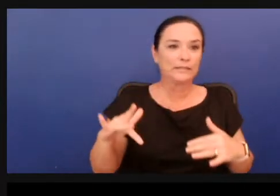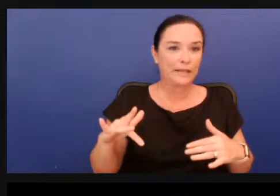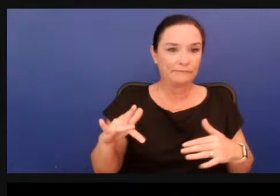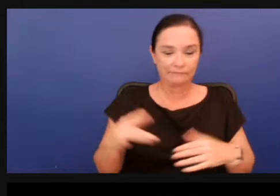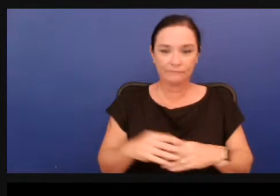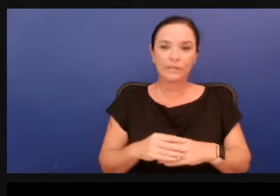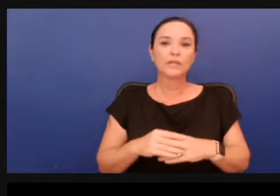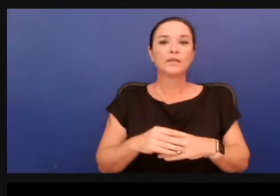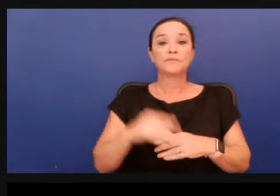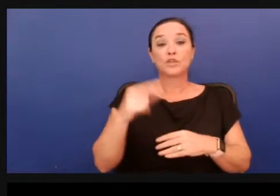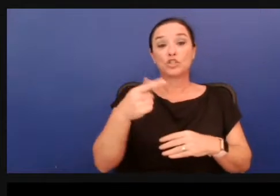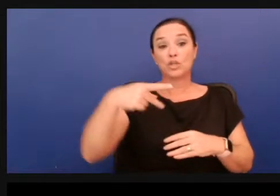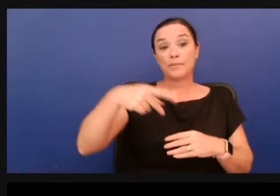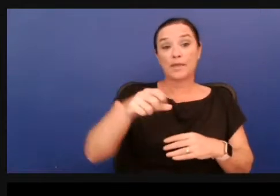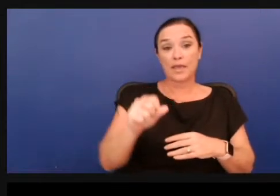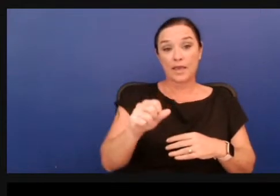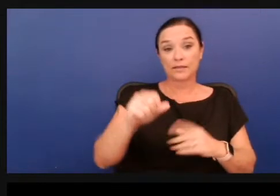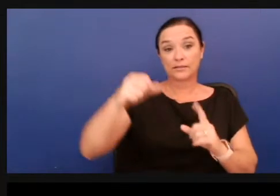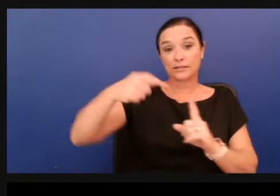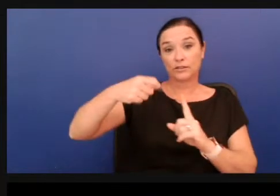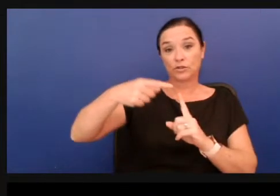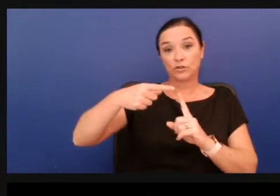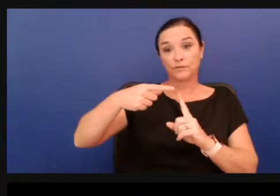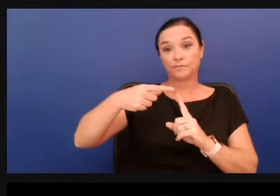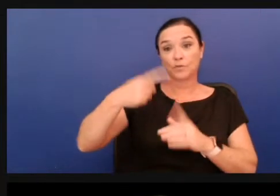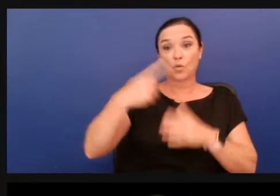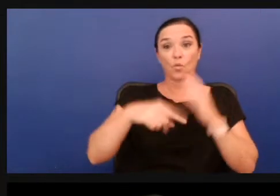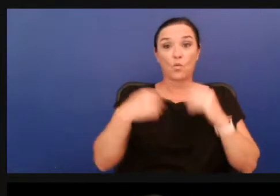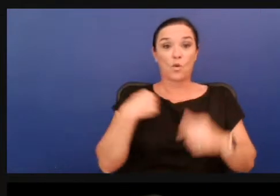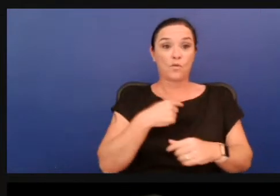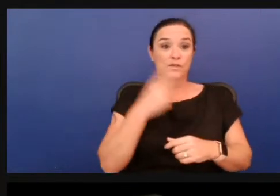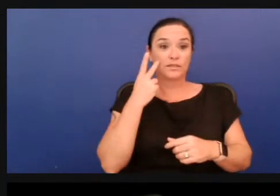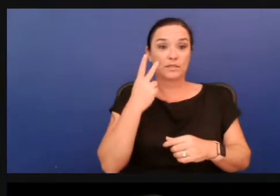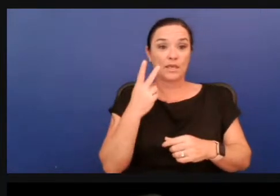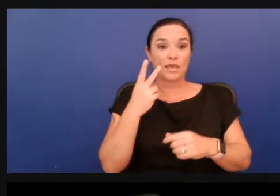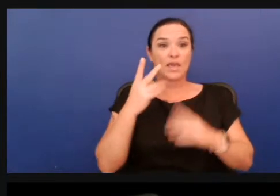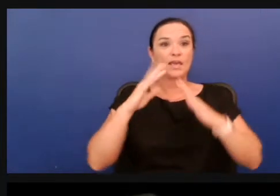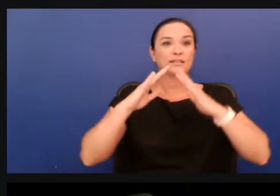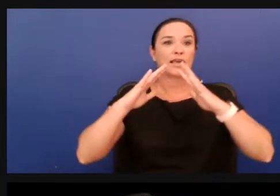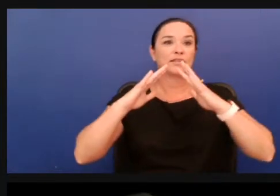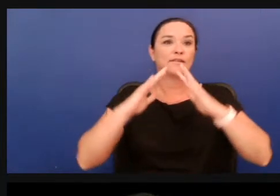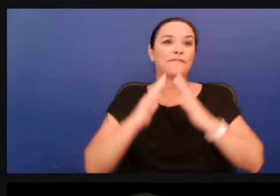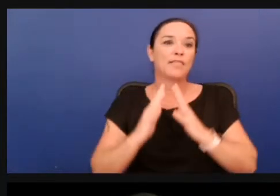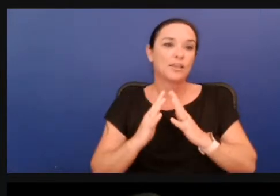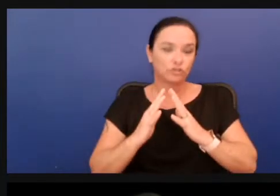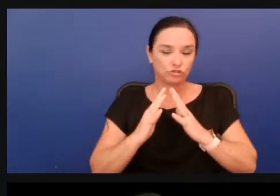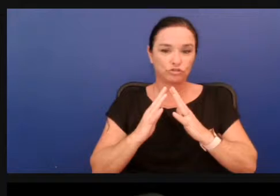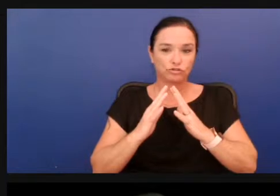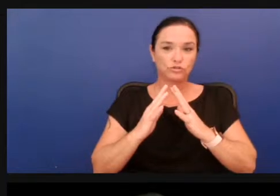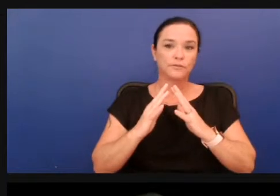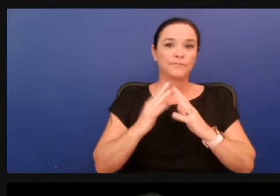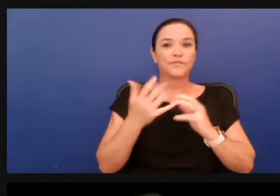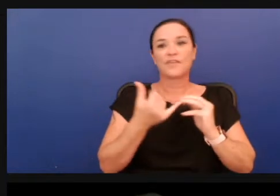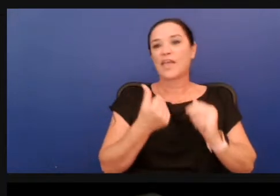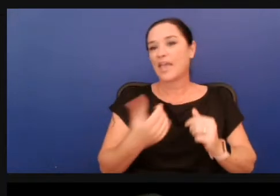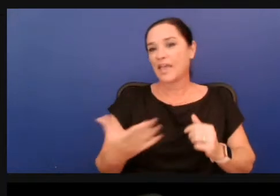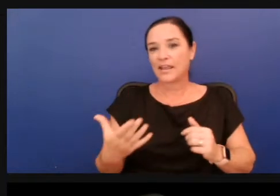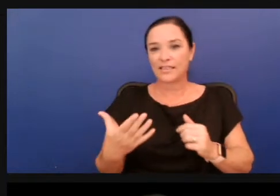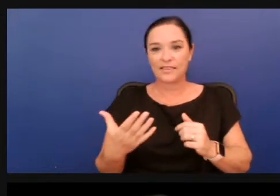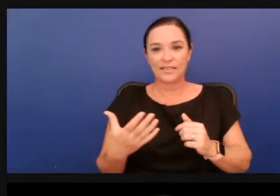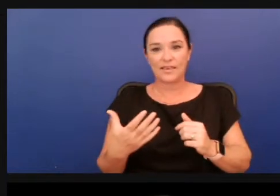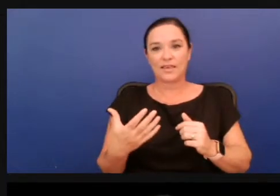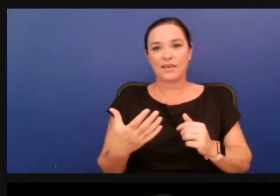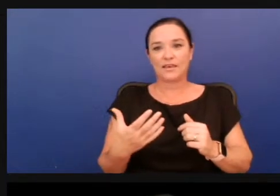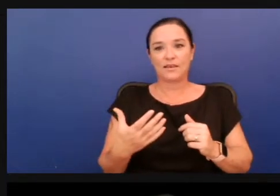GPS signal, when we look at GPS signals, what we're really seeing is the big deflation, and anything further is all lost